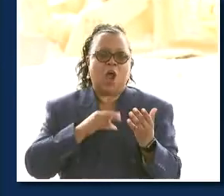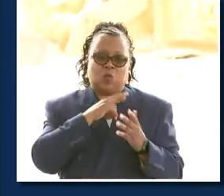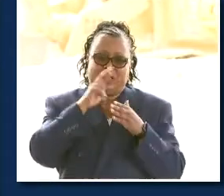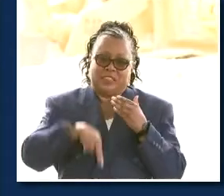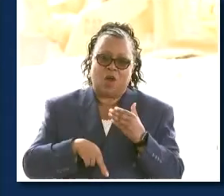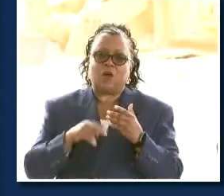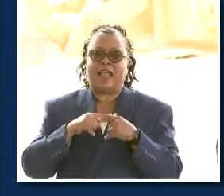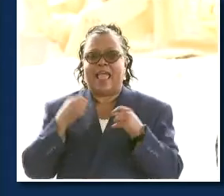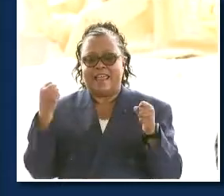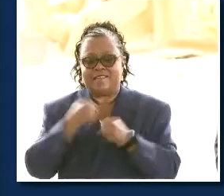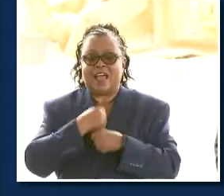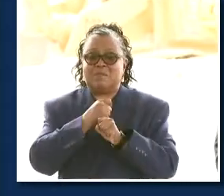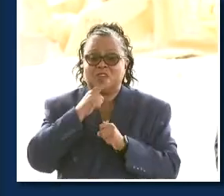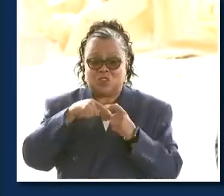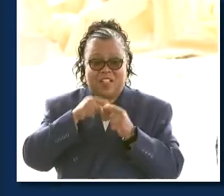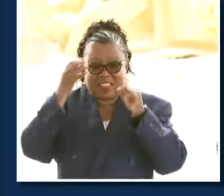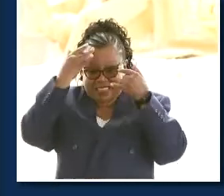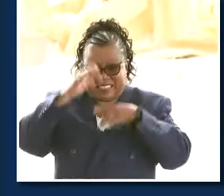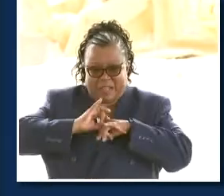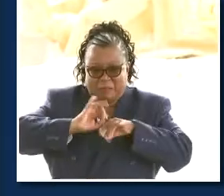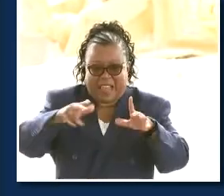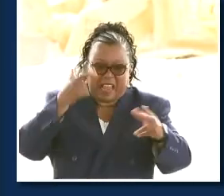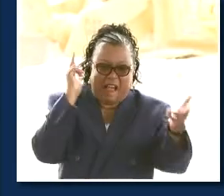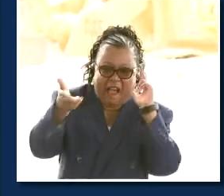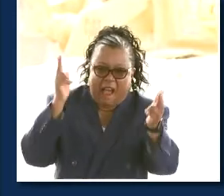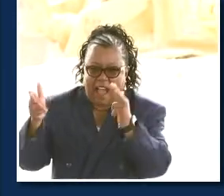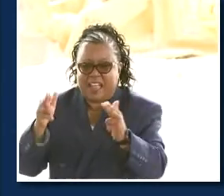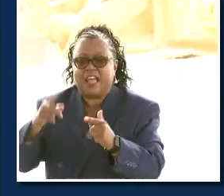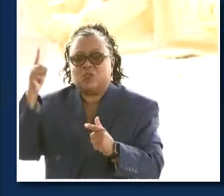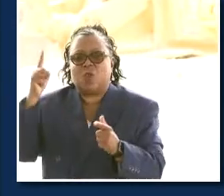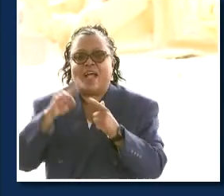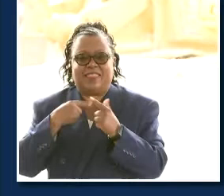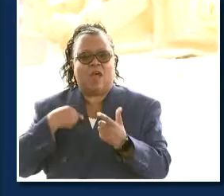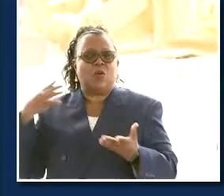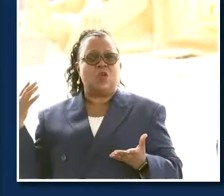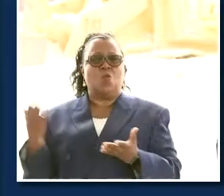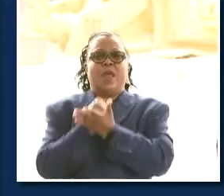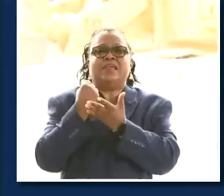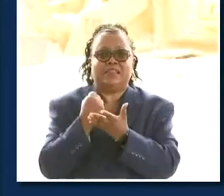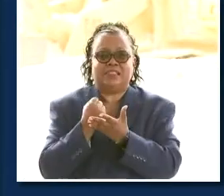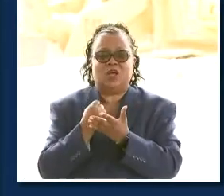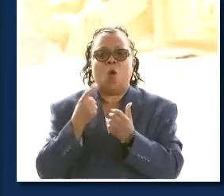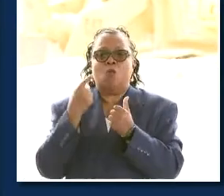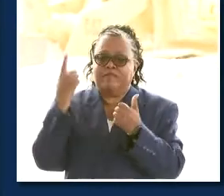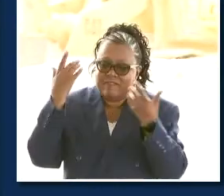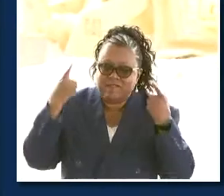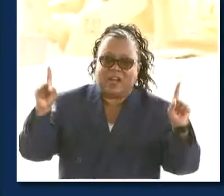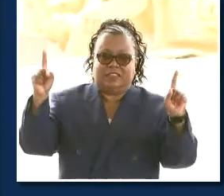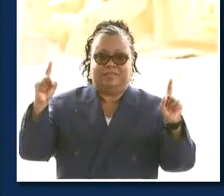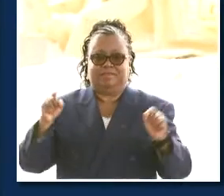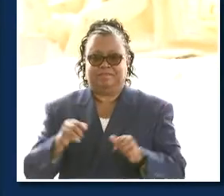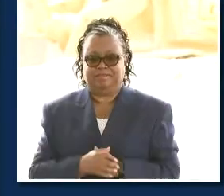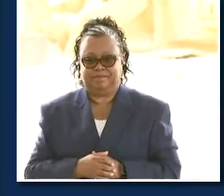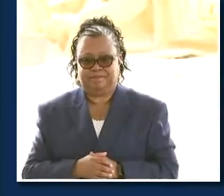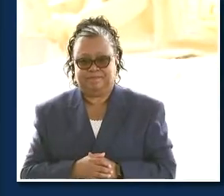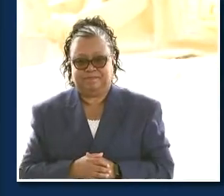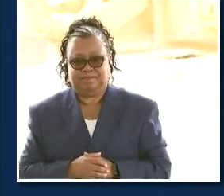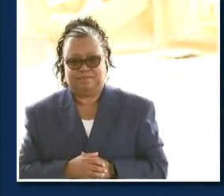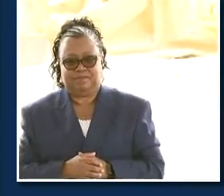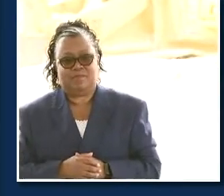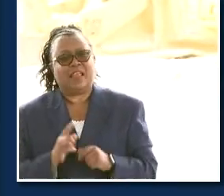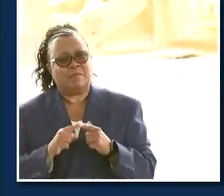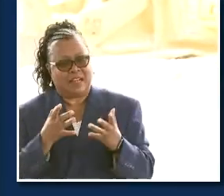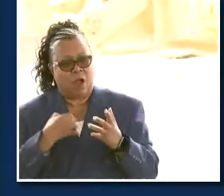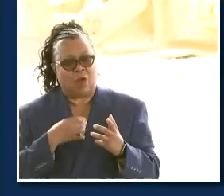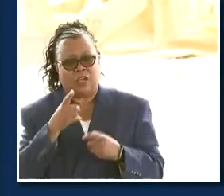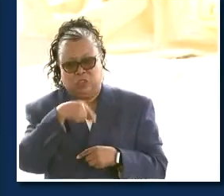fight and make sure that this plague of gun violence is one that we win once and for all. But I